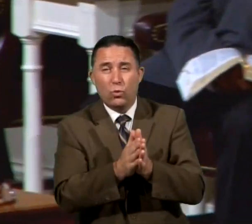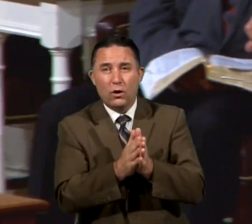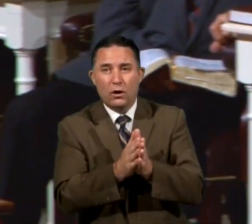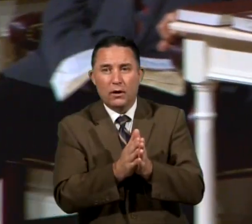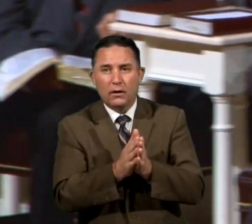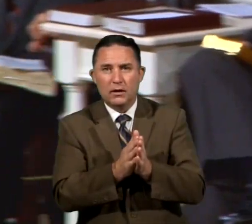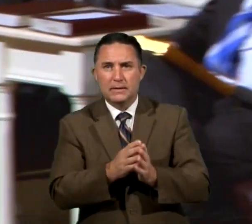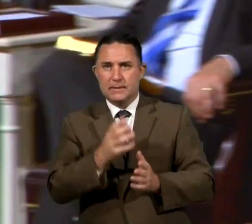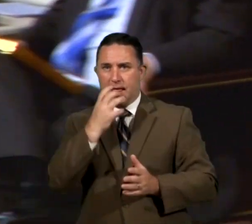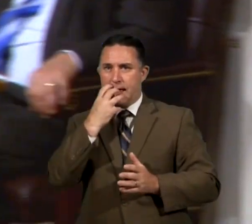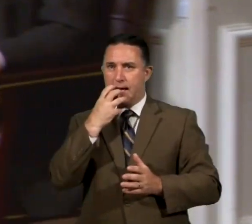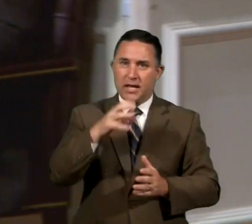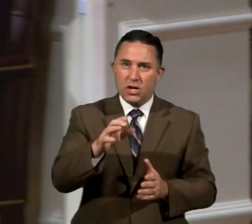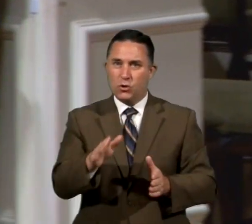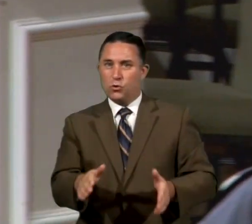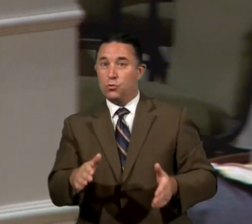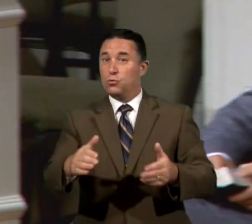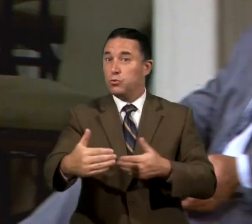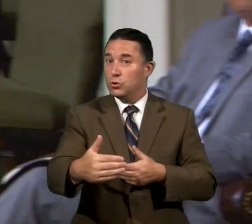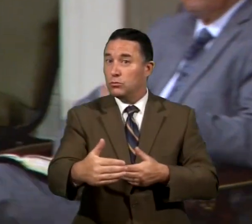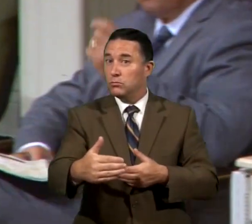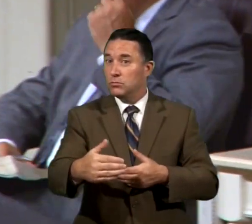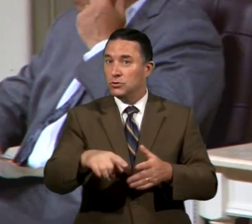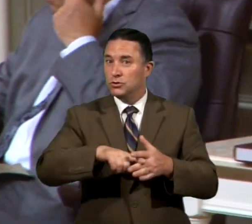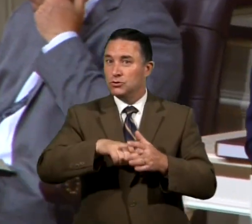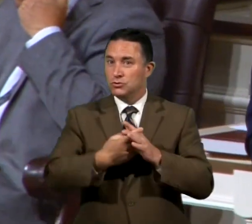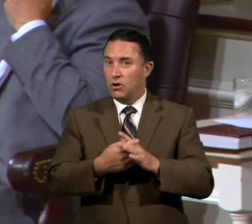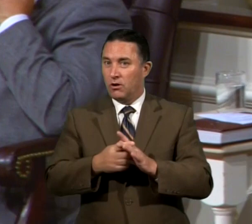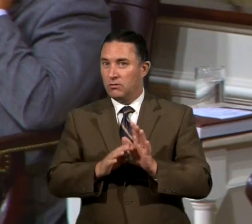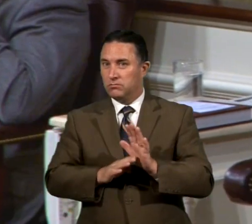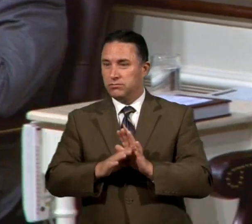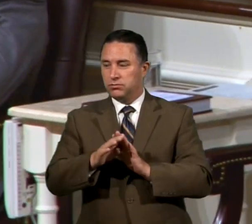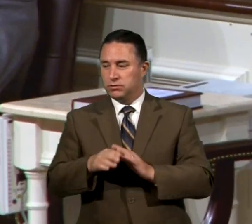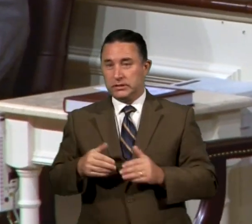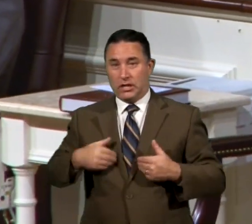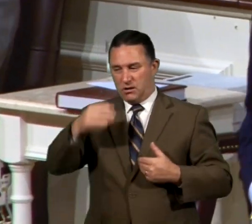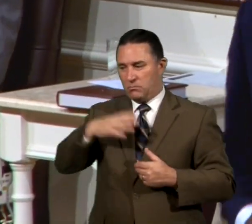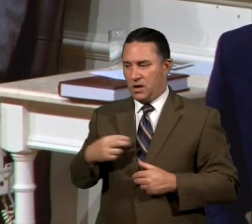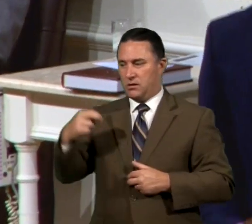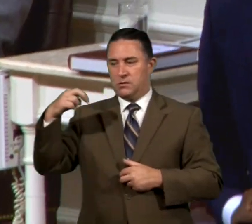And the heat in the room, I guess, began to really mess with the young man.